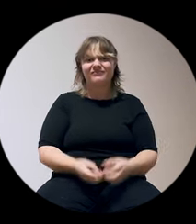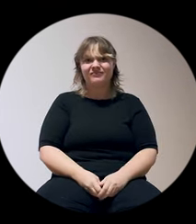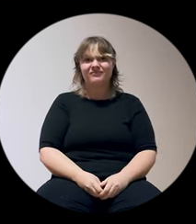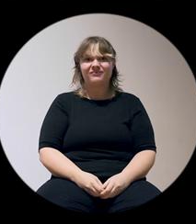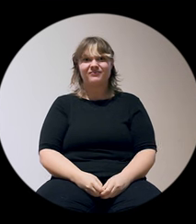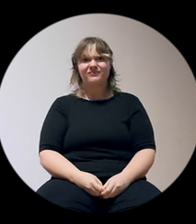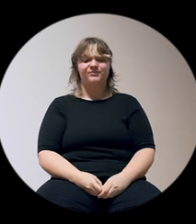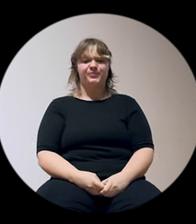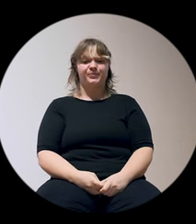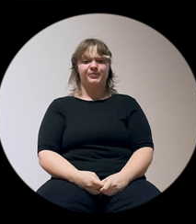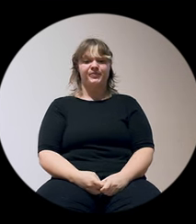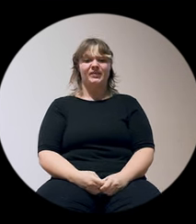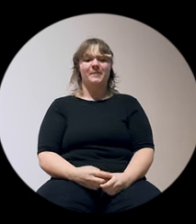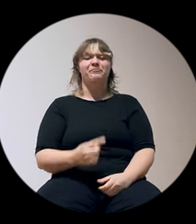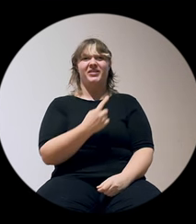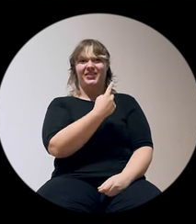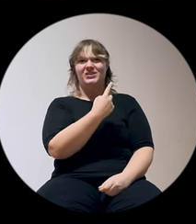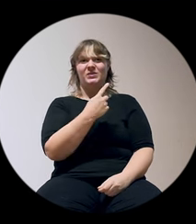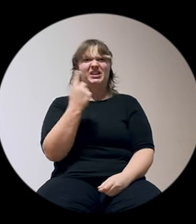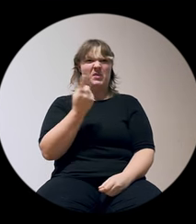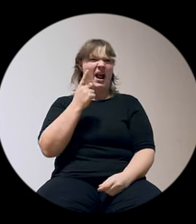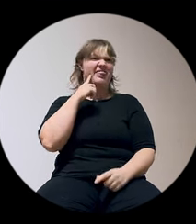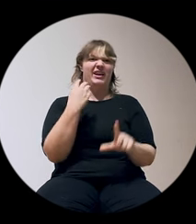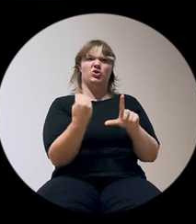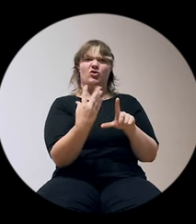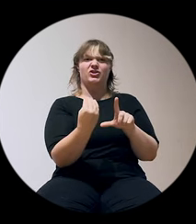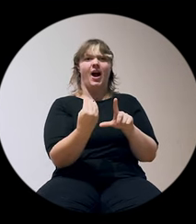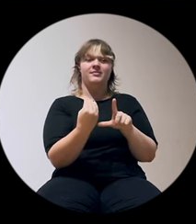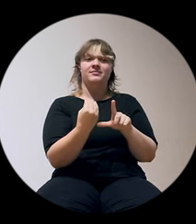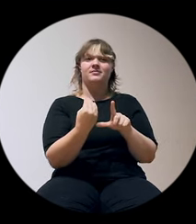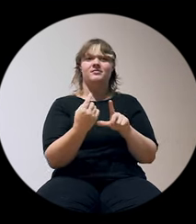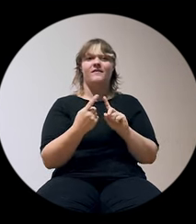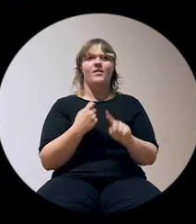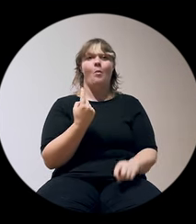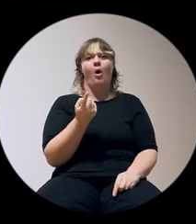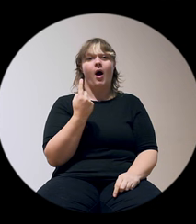This was somebody's, I think this was a screenshot from one of the